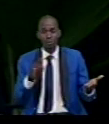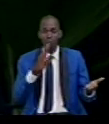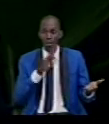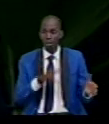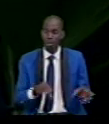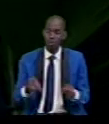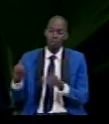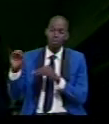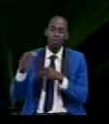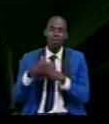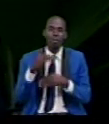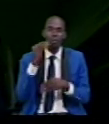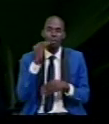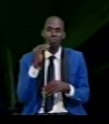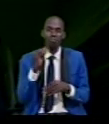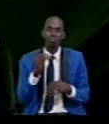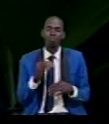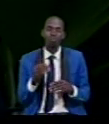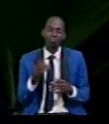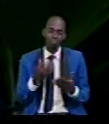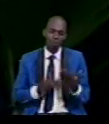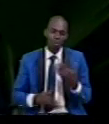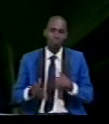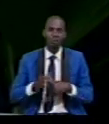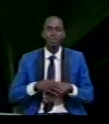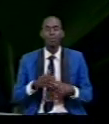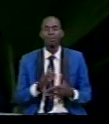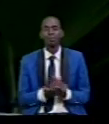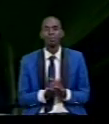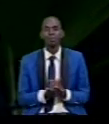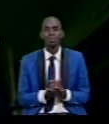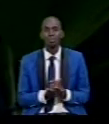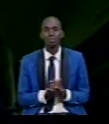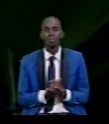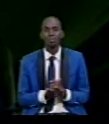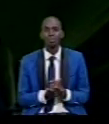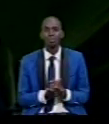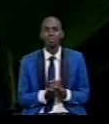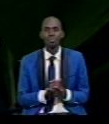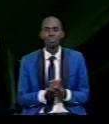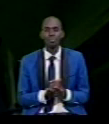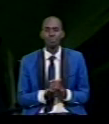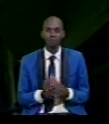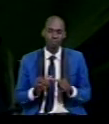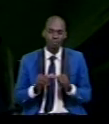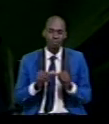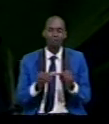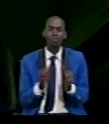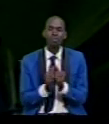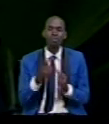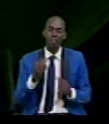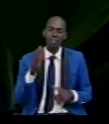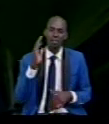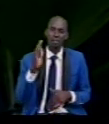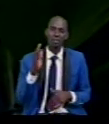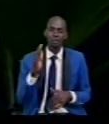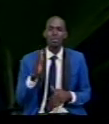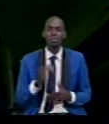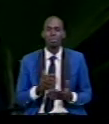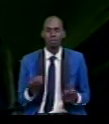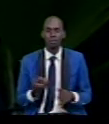seats. Quickly now do that. We continue with testimony from our far location.